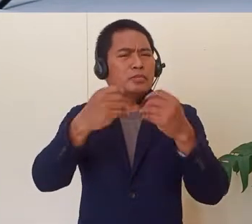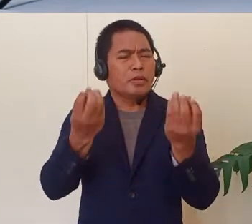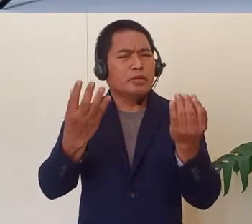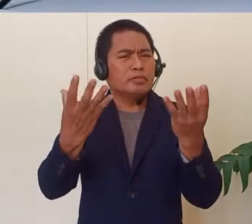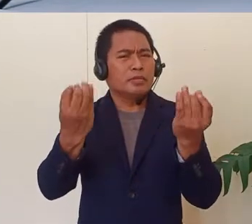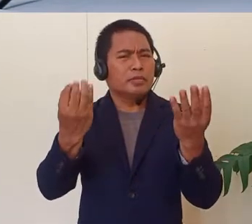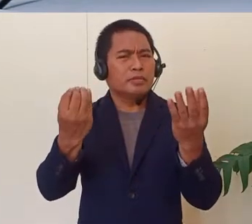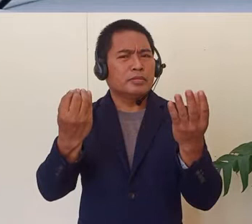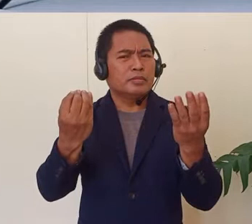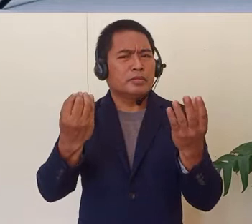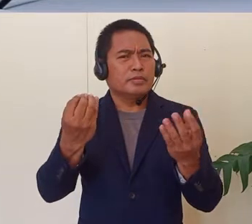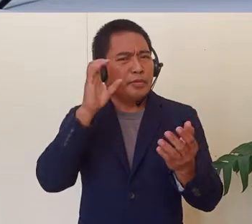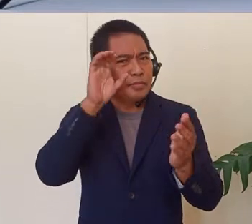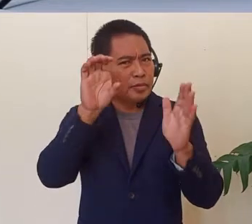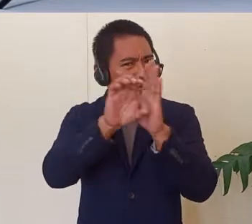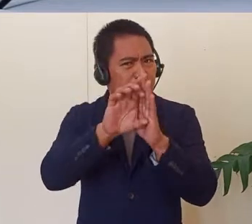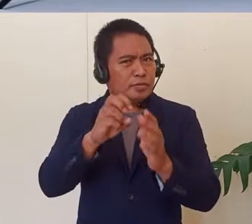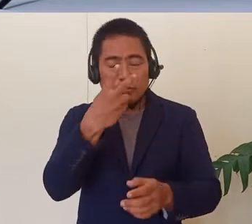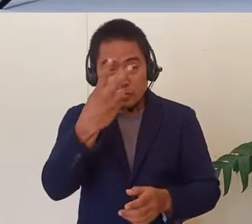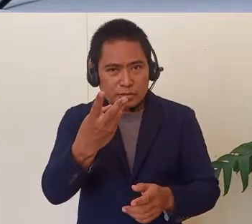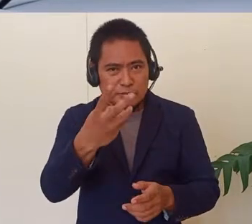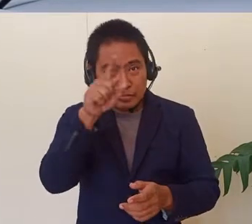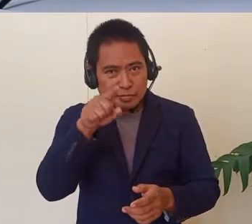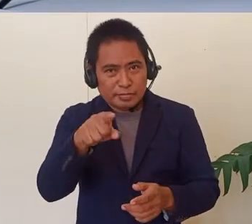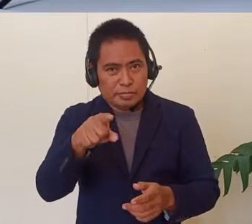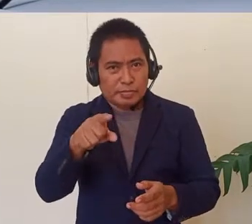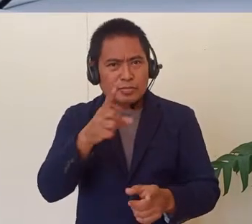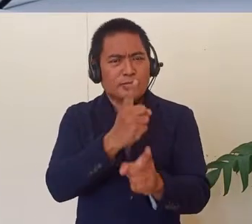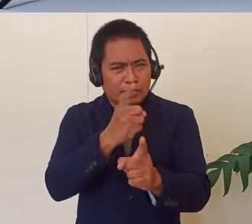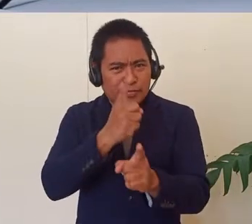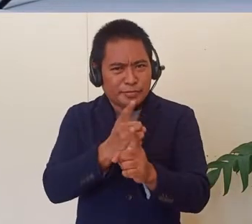Right. You are correct. It is one